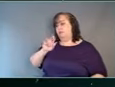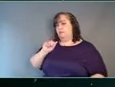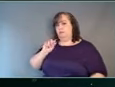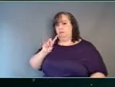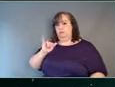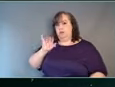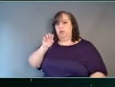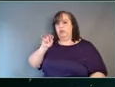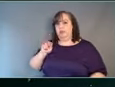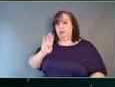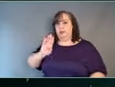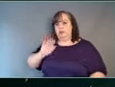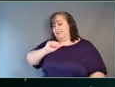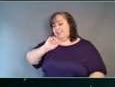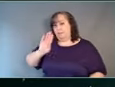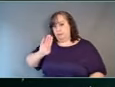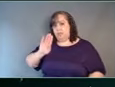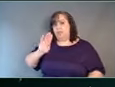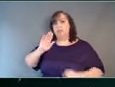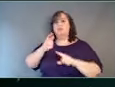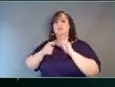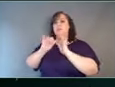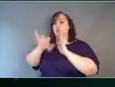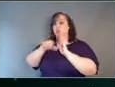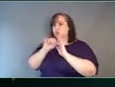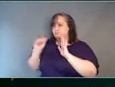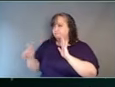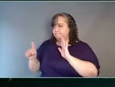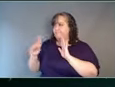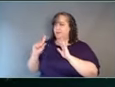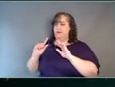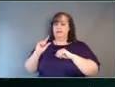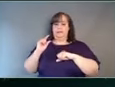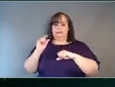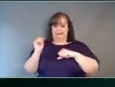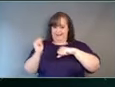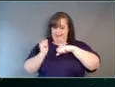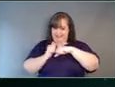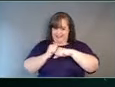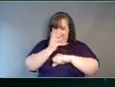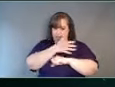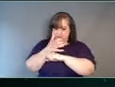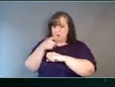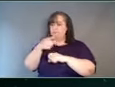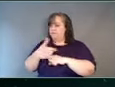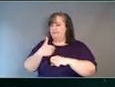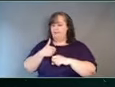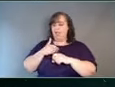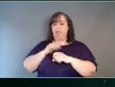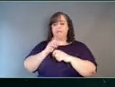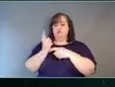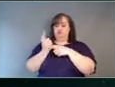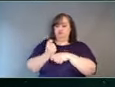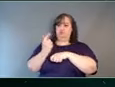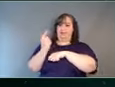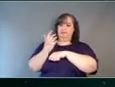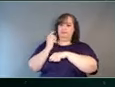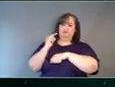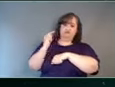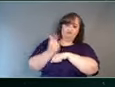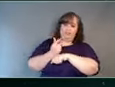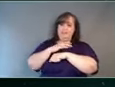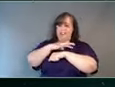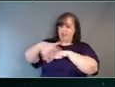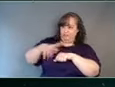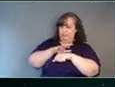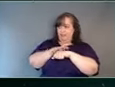own gravitational fields? Danny, would you be able to answer that? Yes, I'd be happy to answer that. And the answer is